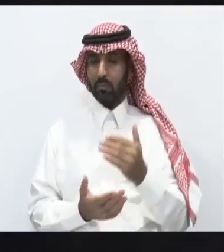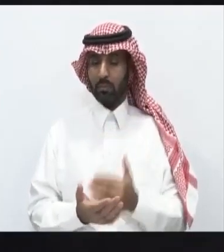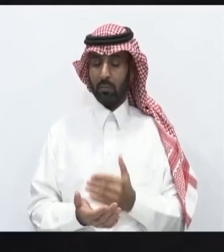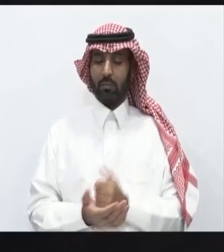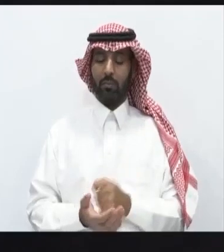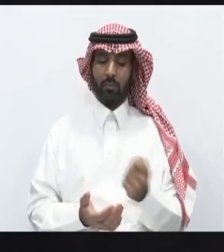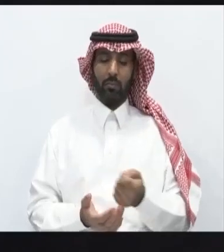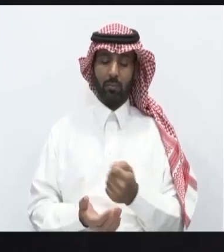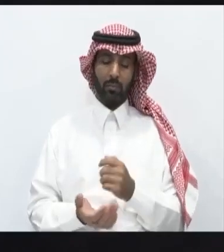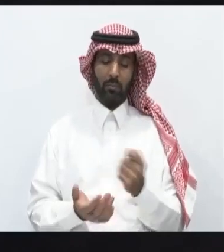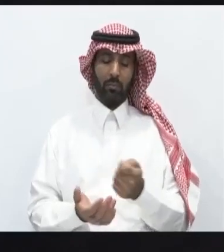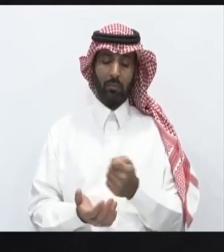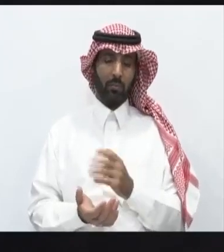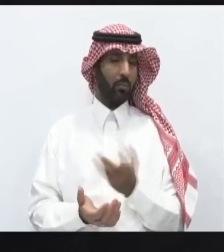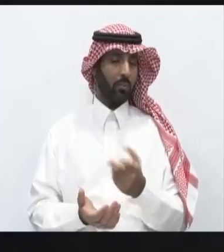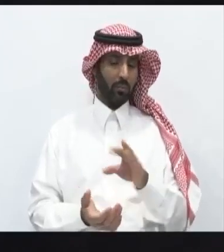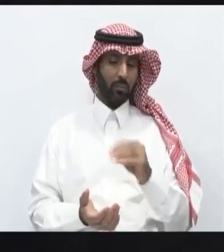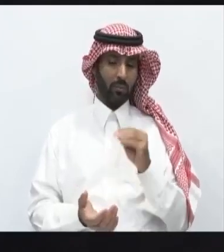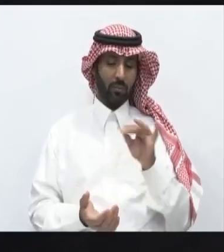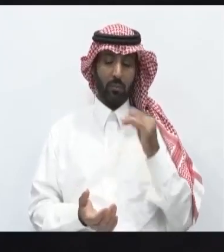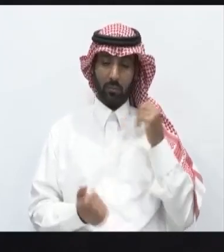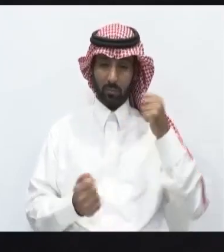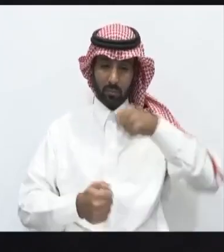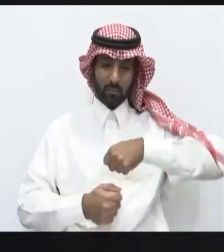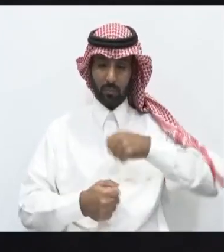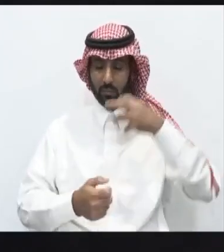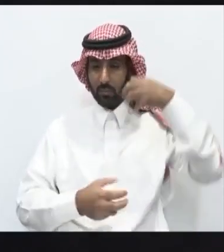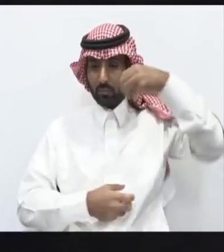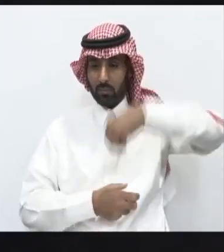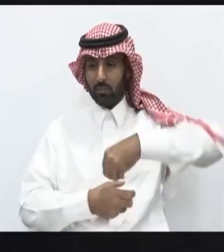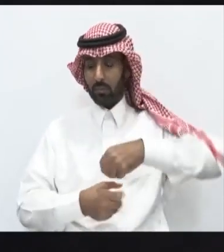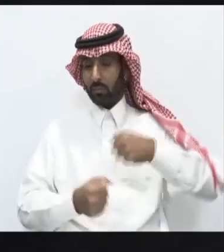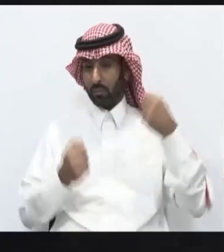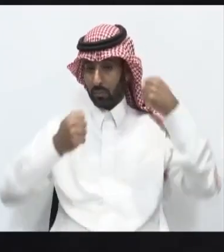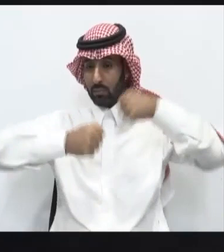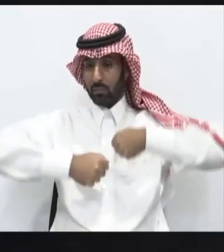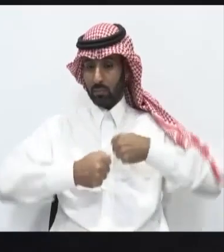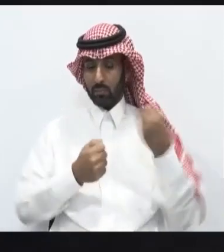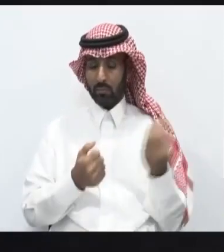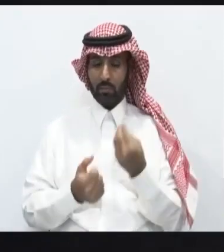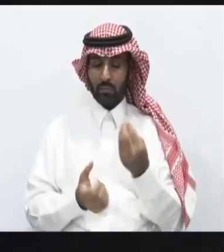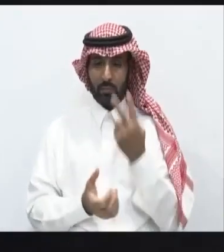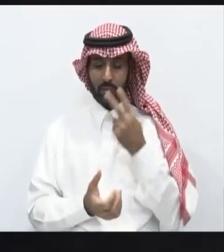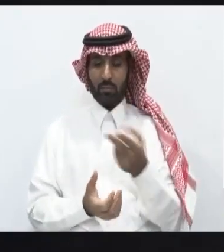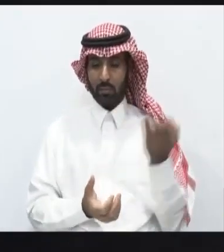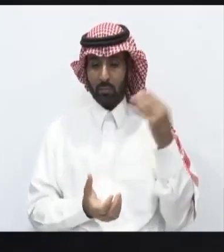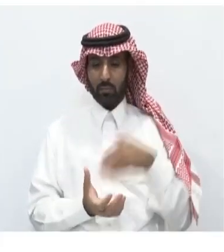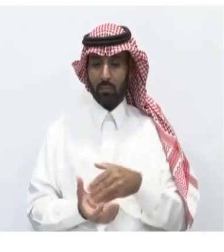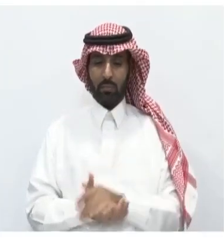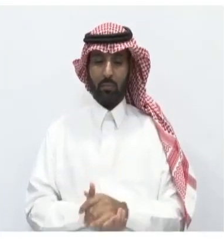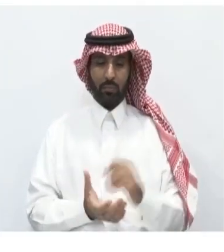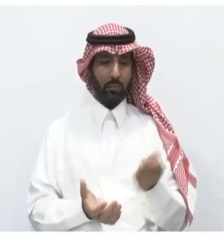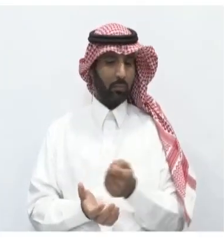or pencil and a pen and take notes while you're listening. So listen, but